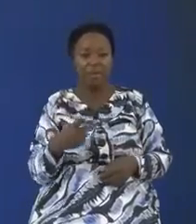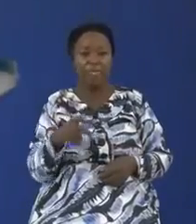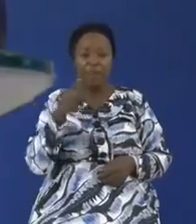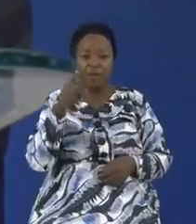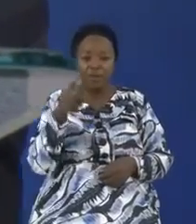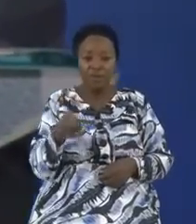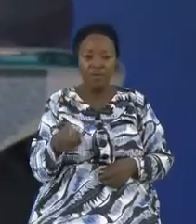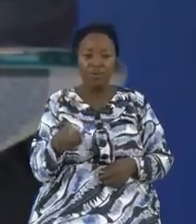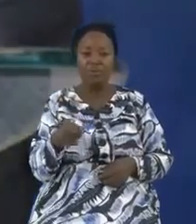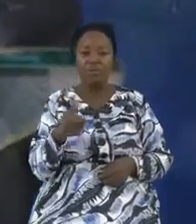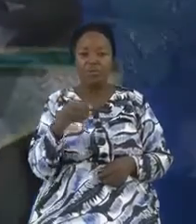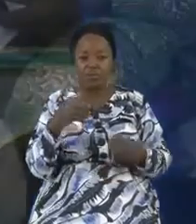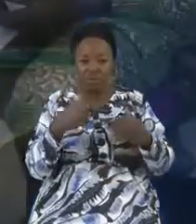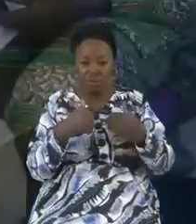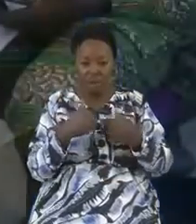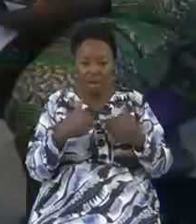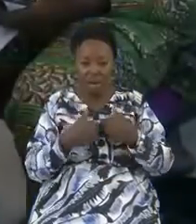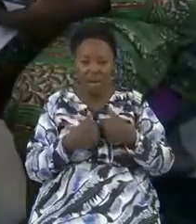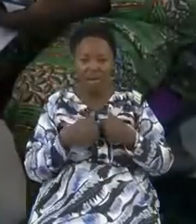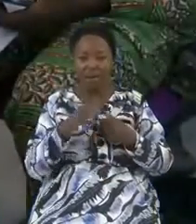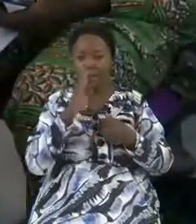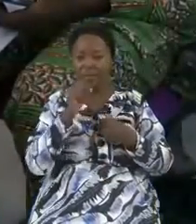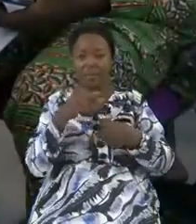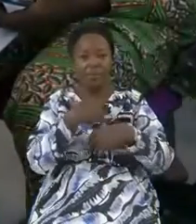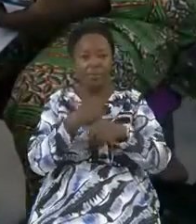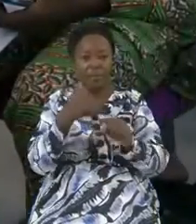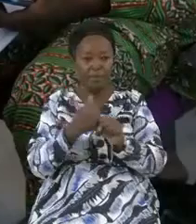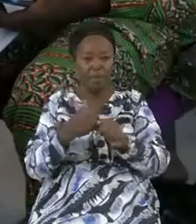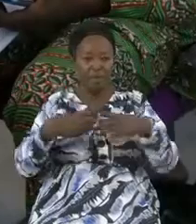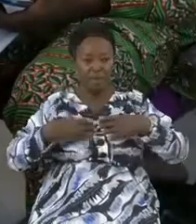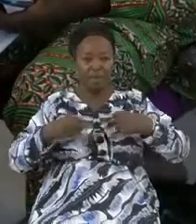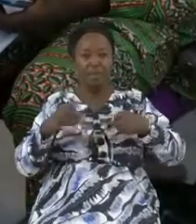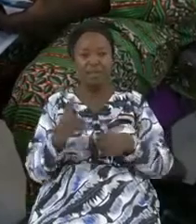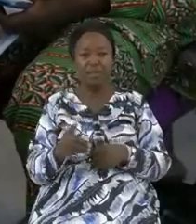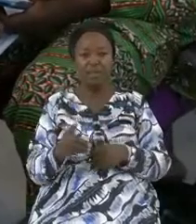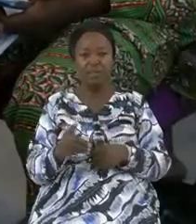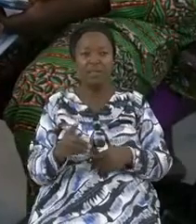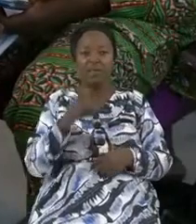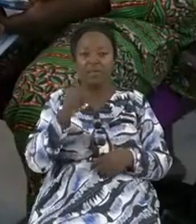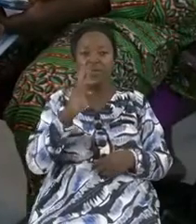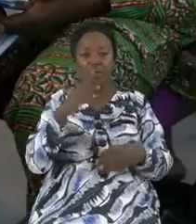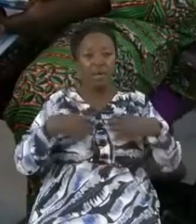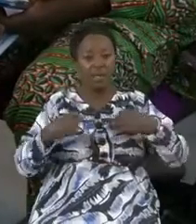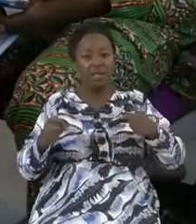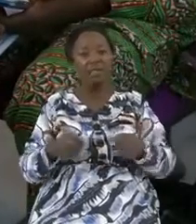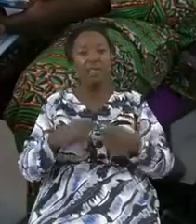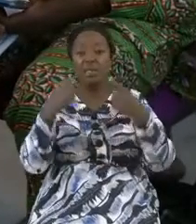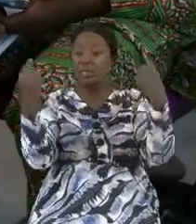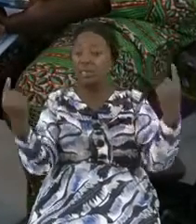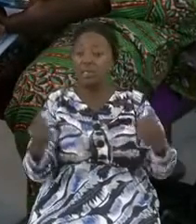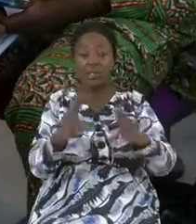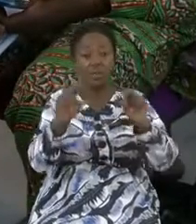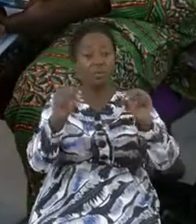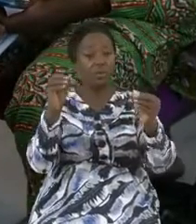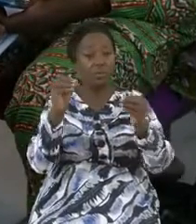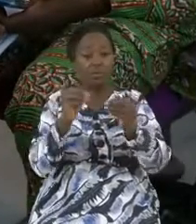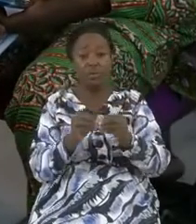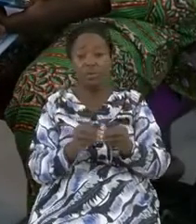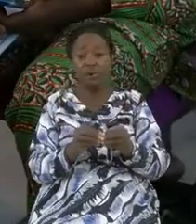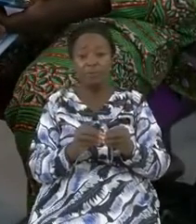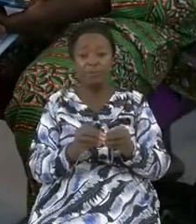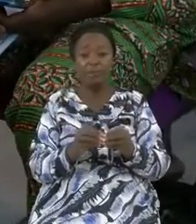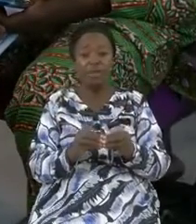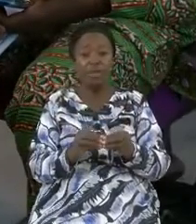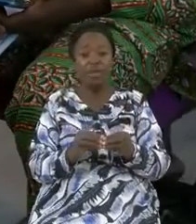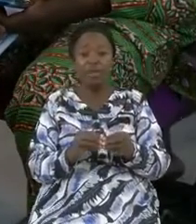art made whole." But look at this. "Sin no more, lest a